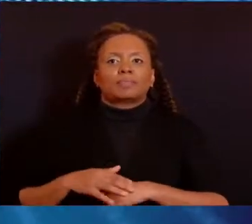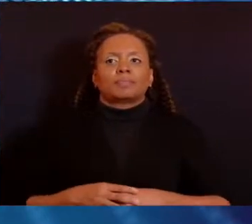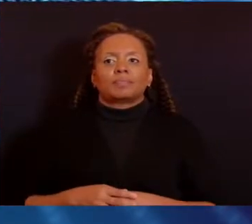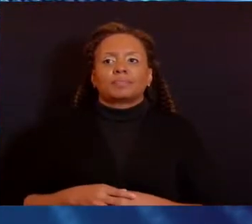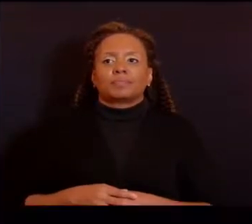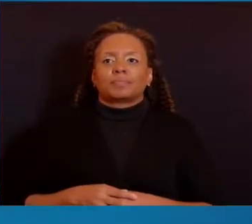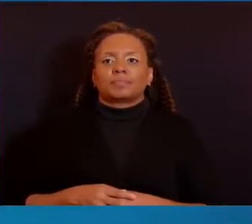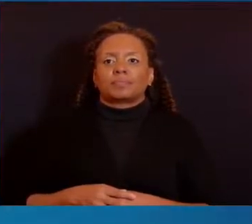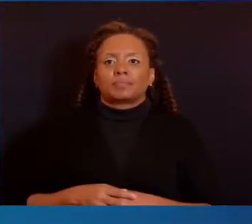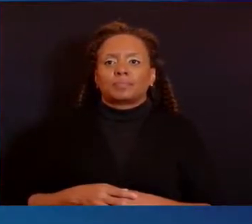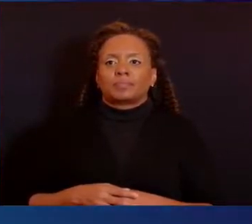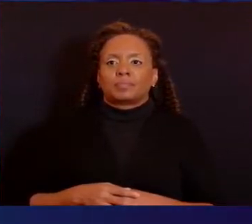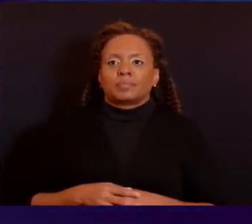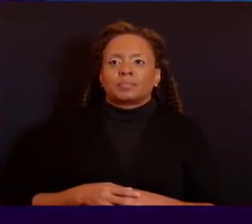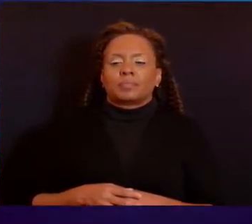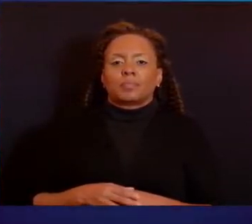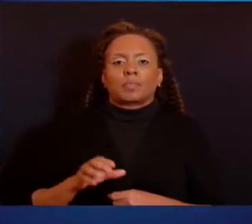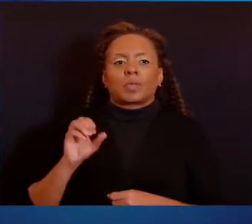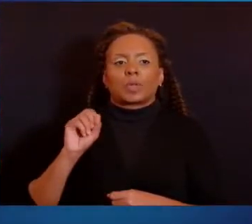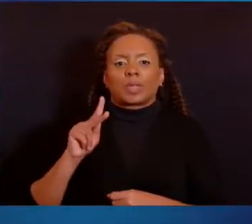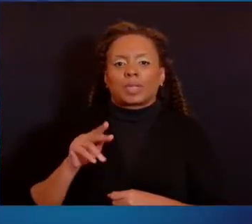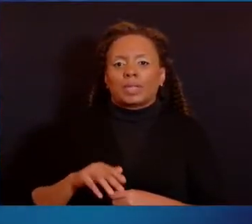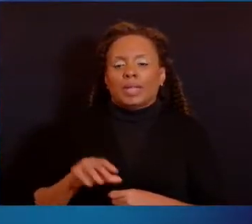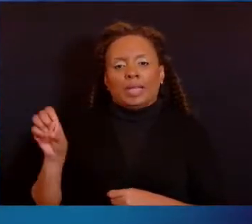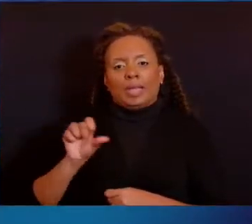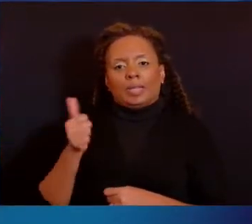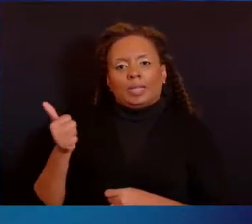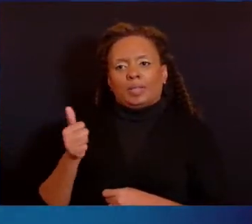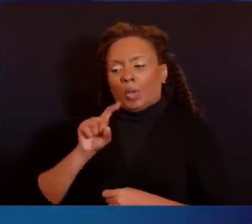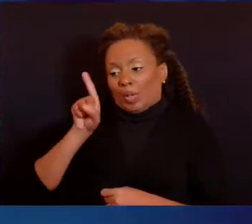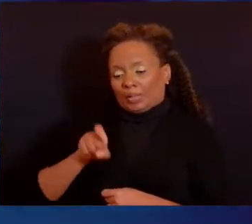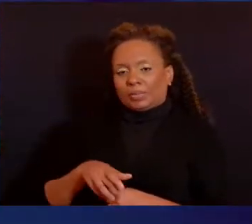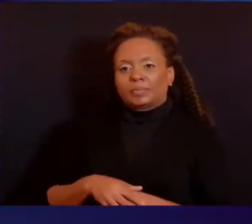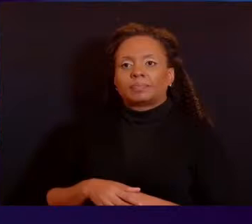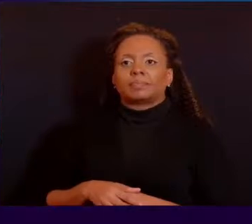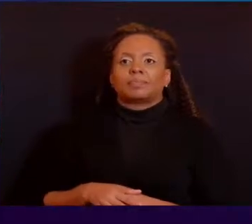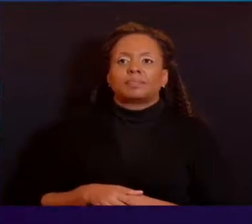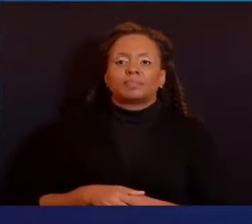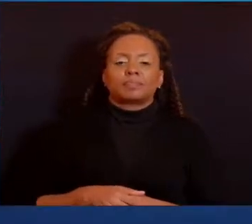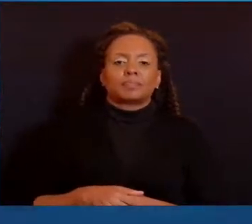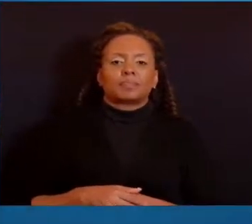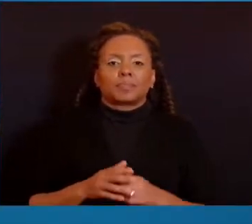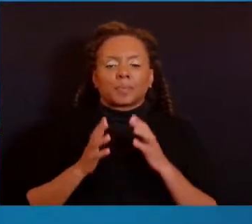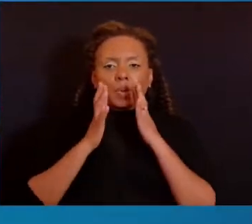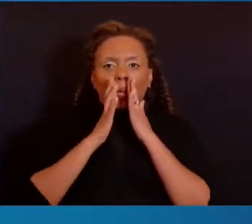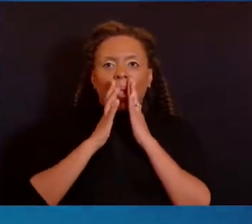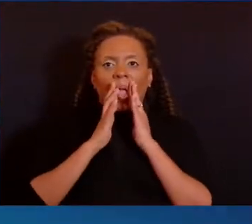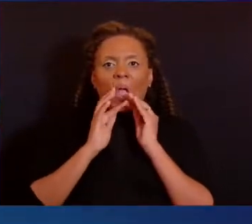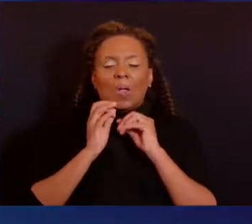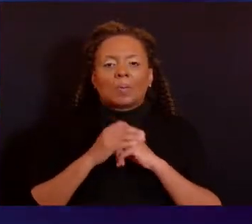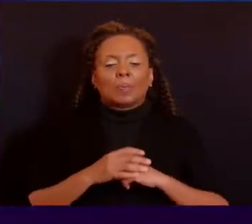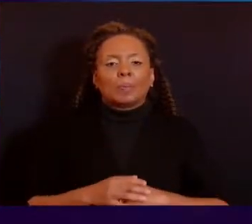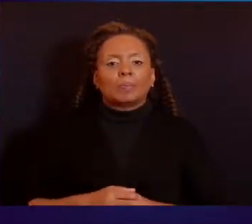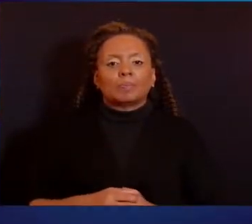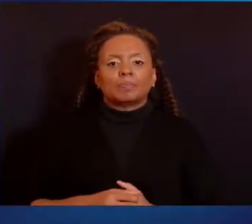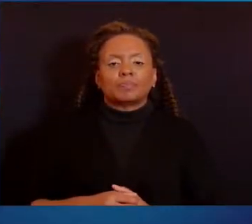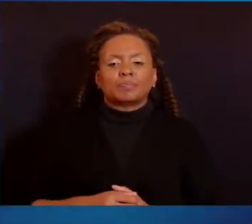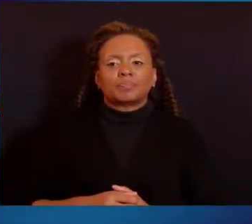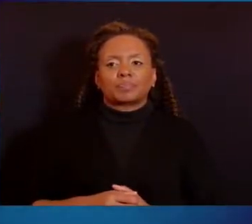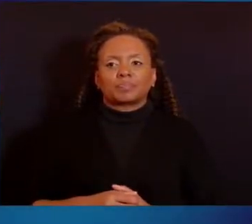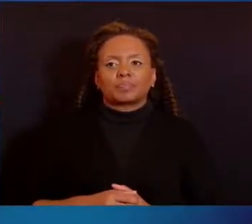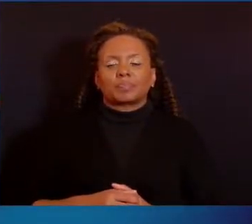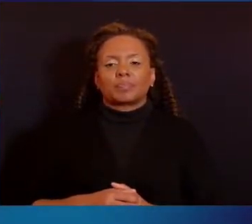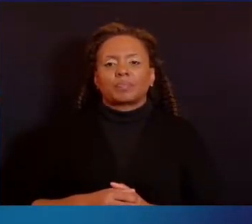Thank you. Wait, just a quick question, Sabu. Would the phenomenon we've been having with Sahara dust and the